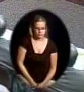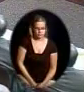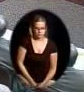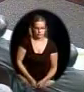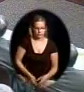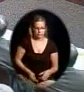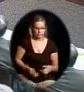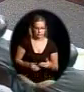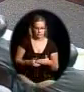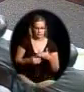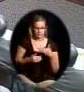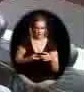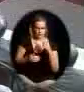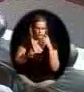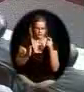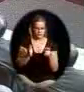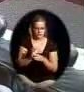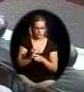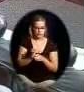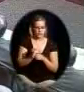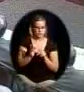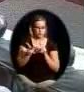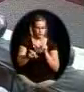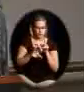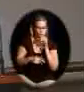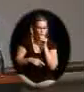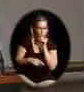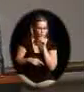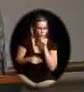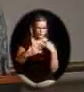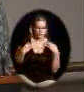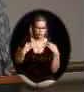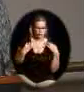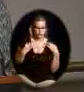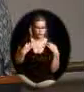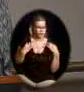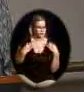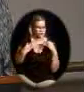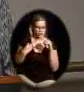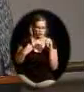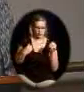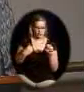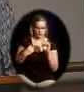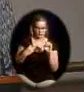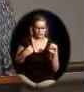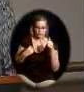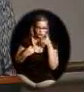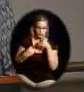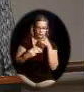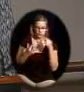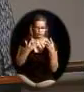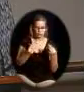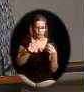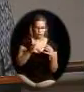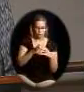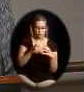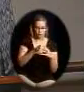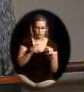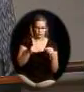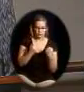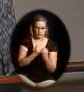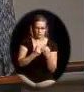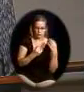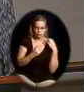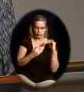Our next recognition goes to the people in the orange shirts. The Olathe East girls softball team with Coach Jeff